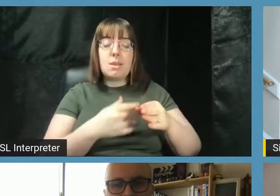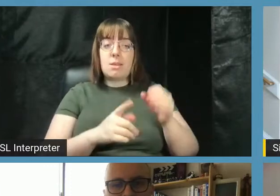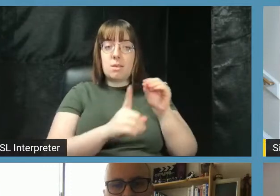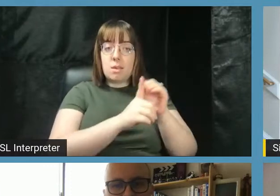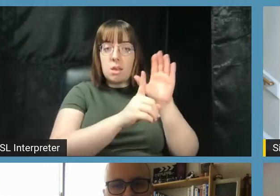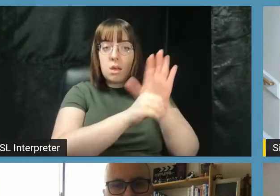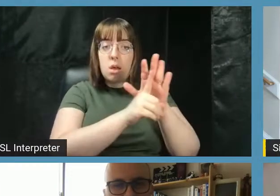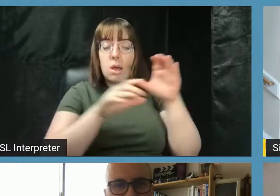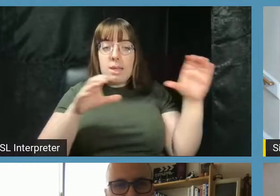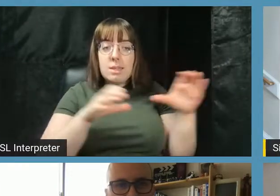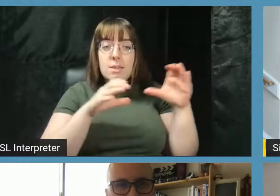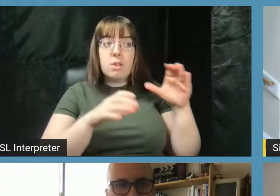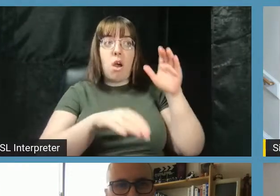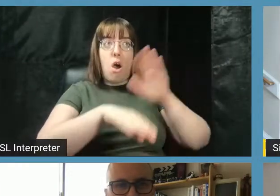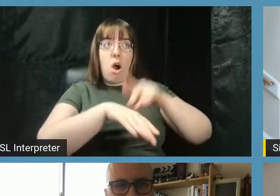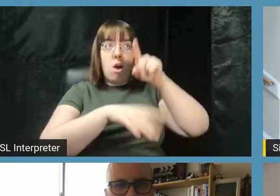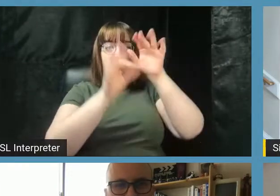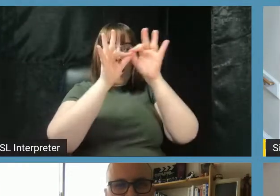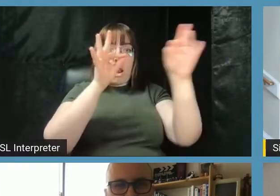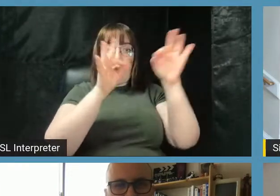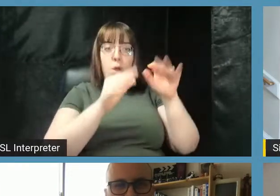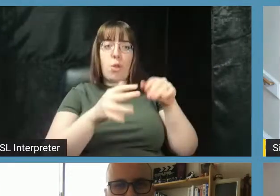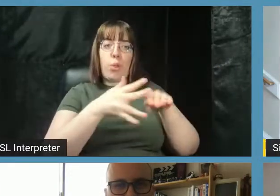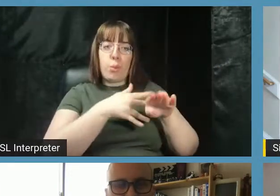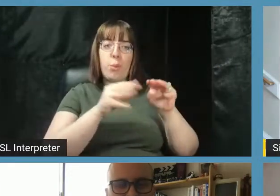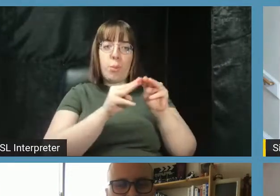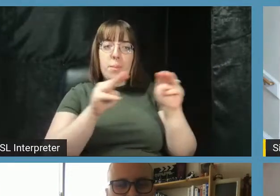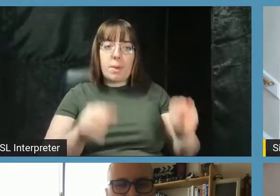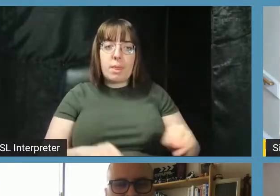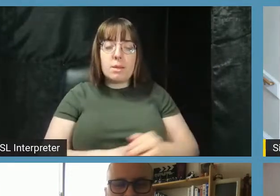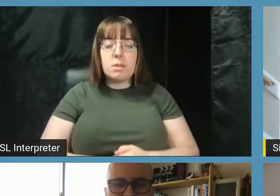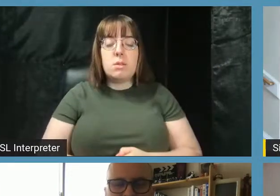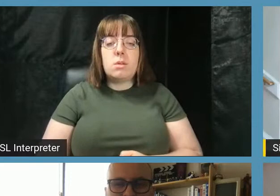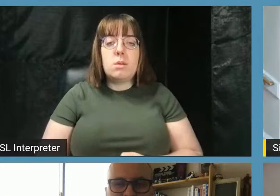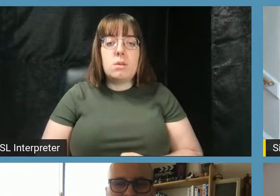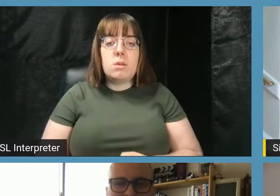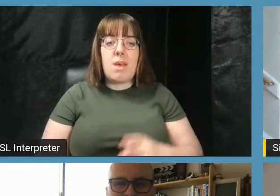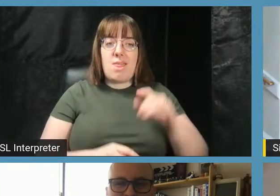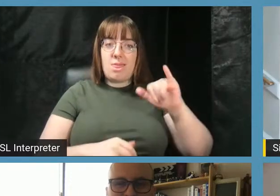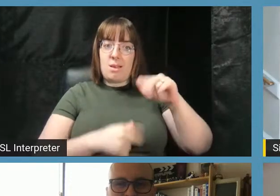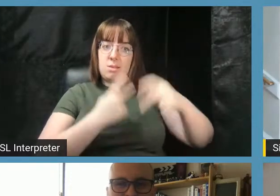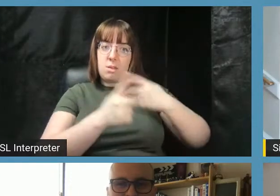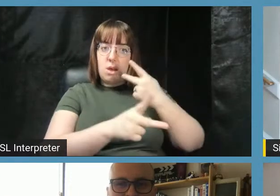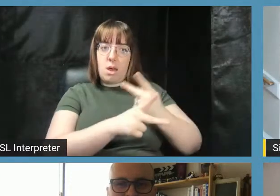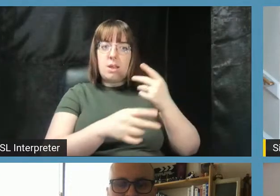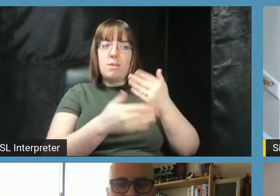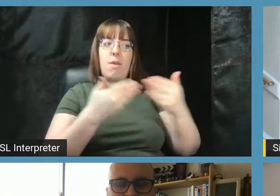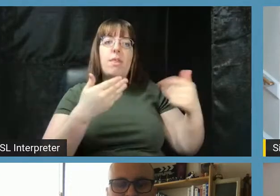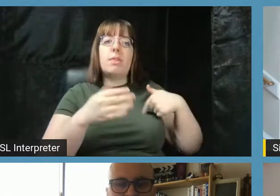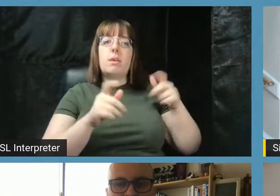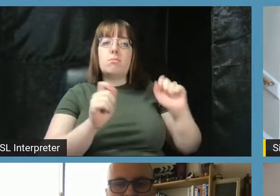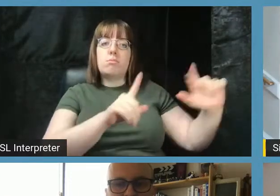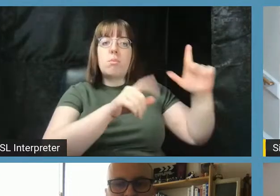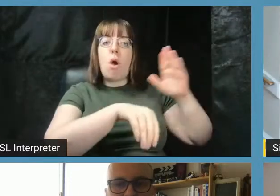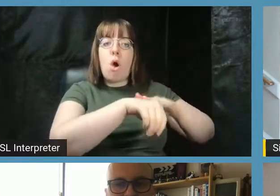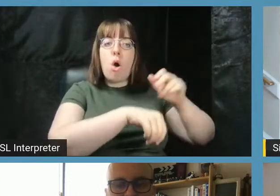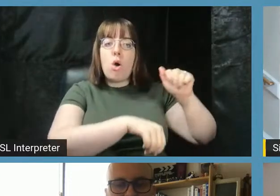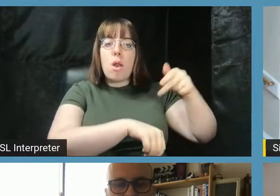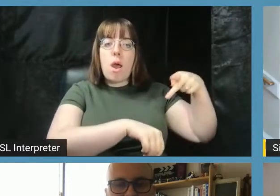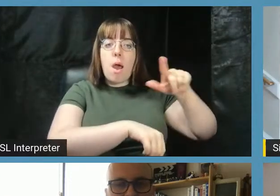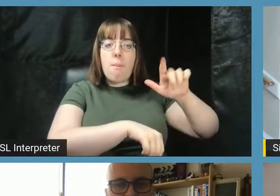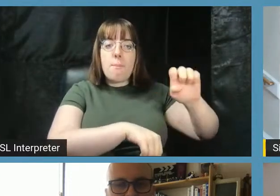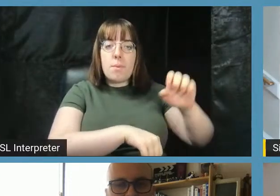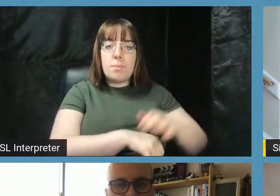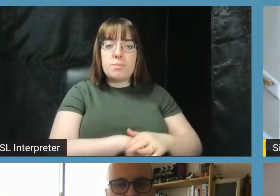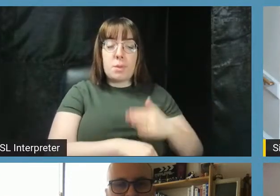row through other methods. And so these are the kinds of considerations that are documented on Apple's website, but happy to talk to you about it. So